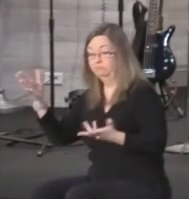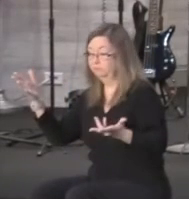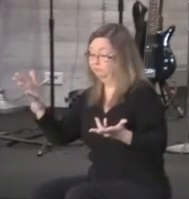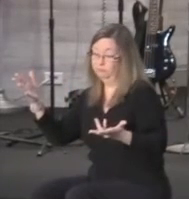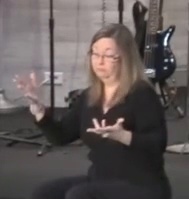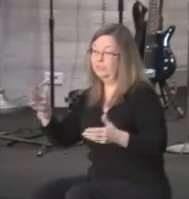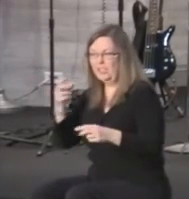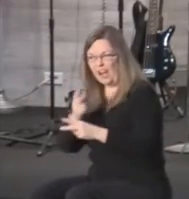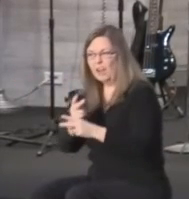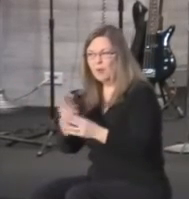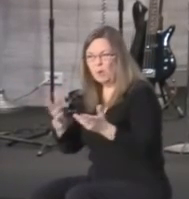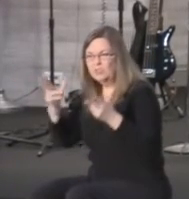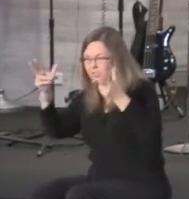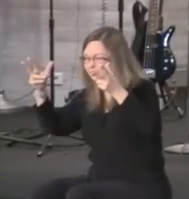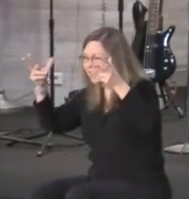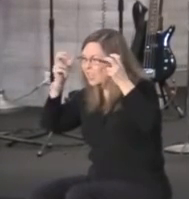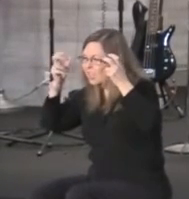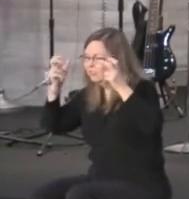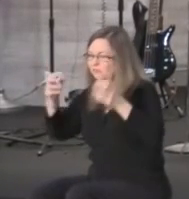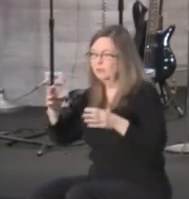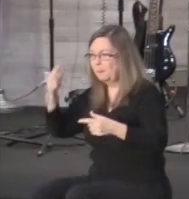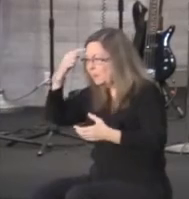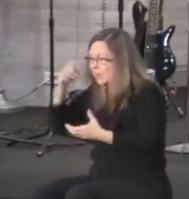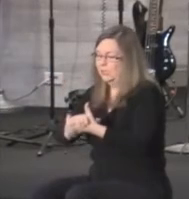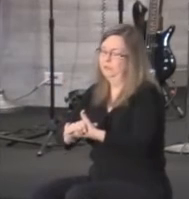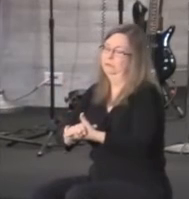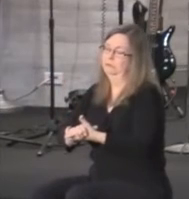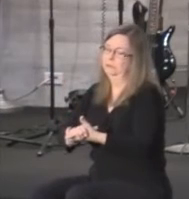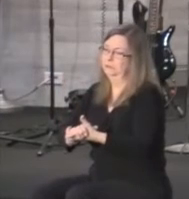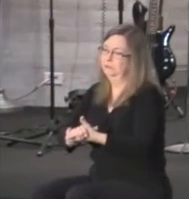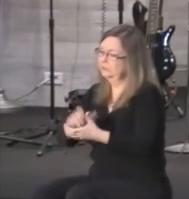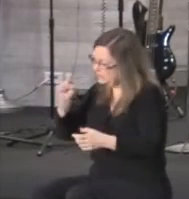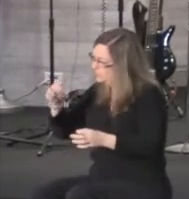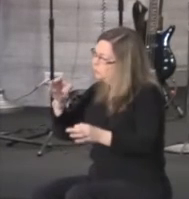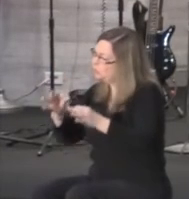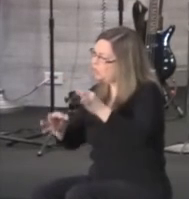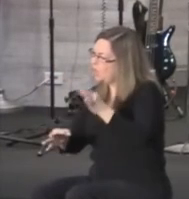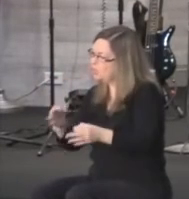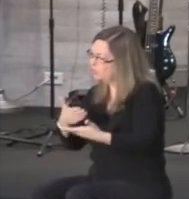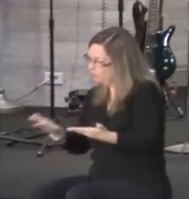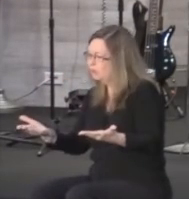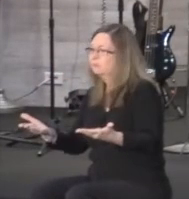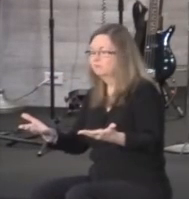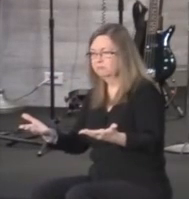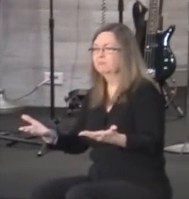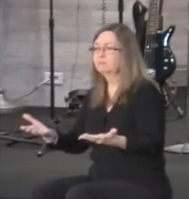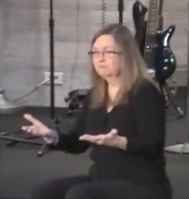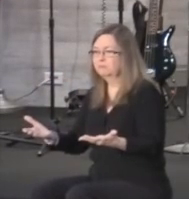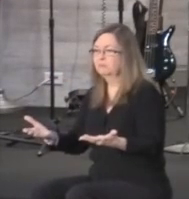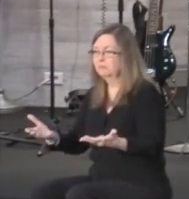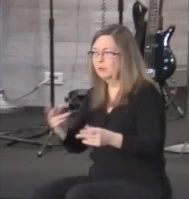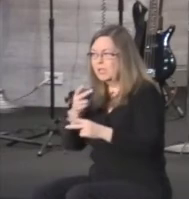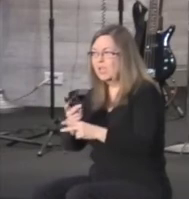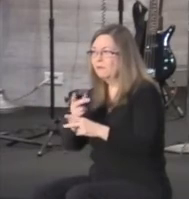$1.47. So we have to be careful what we hear and how we take it in. We have to judge those things.